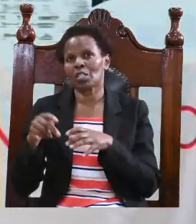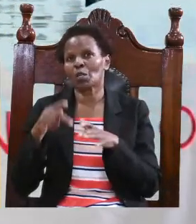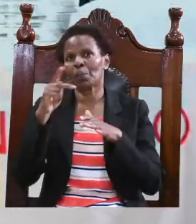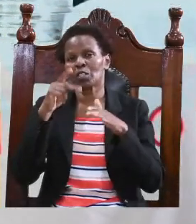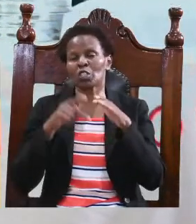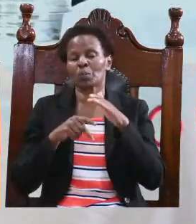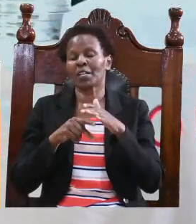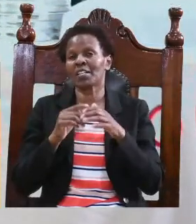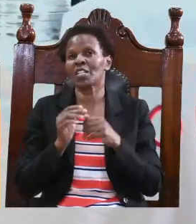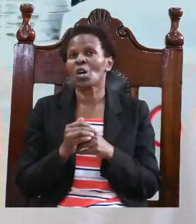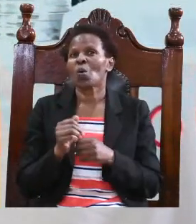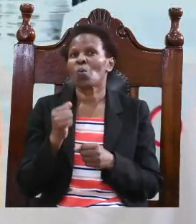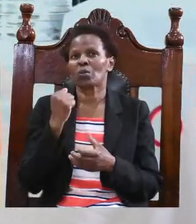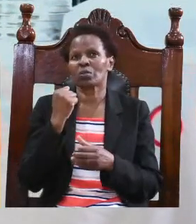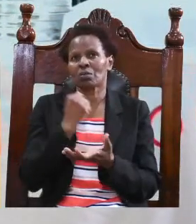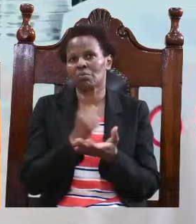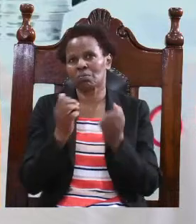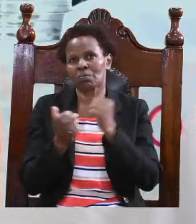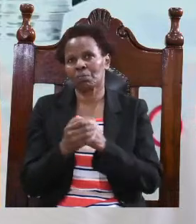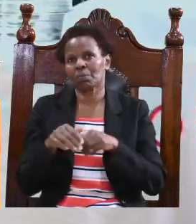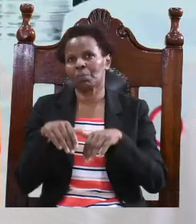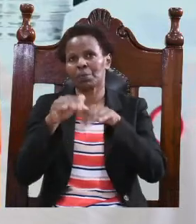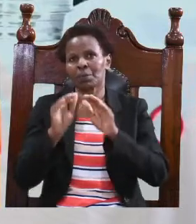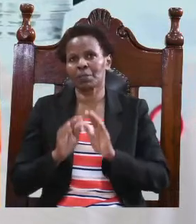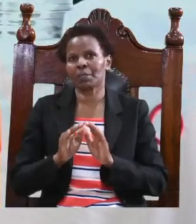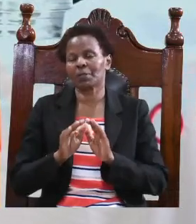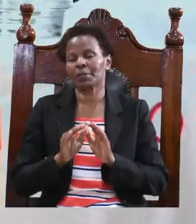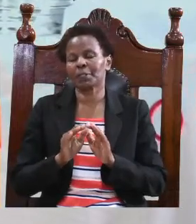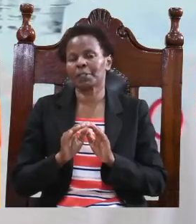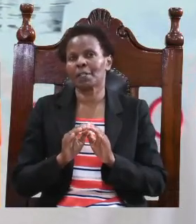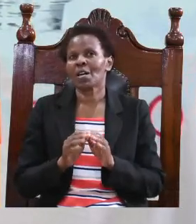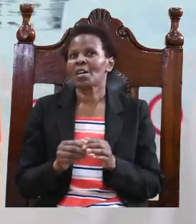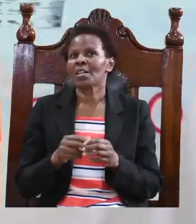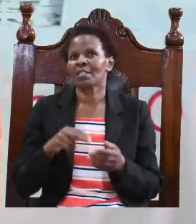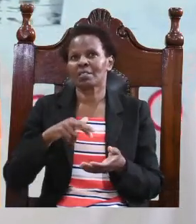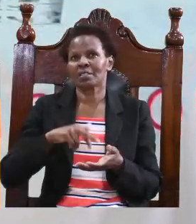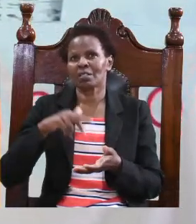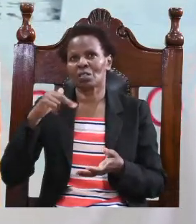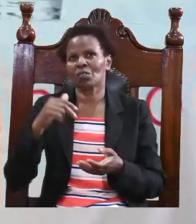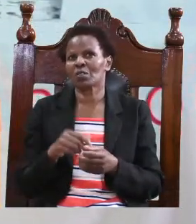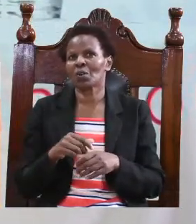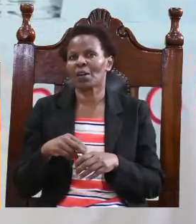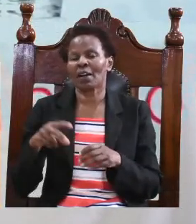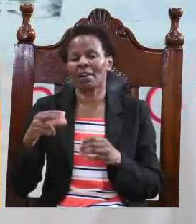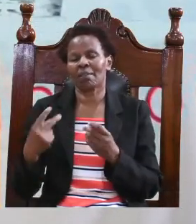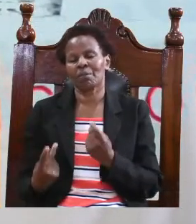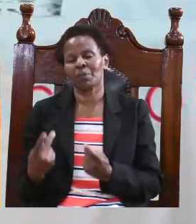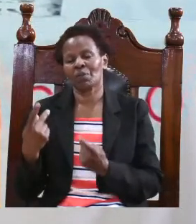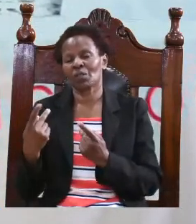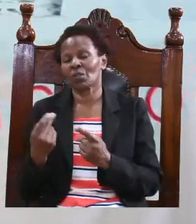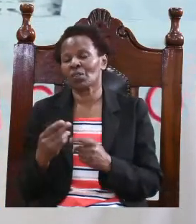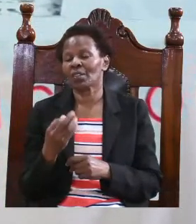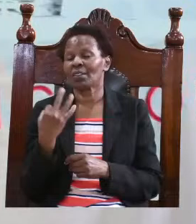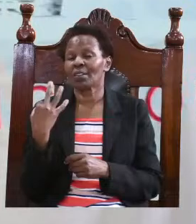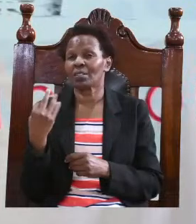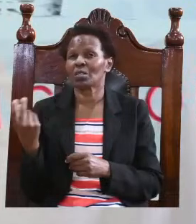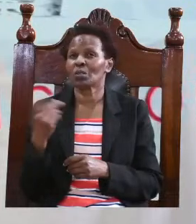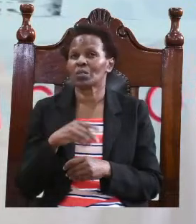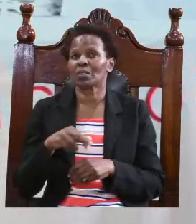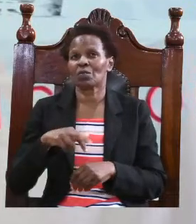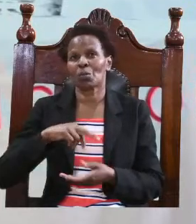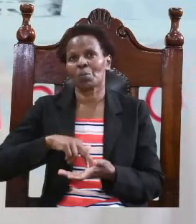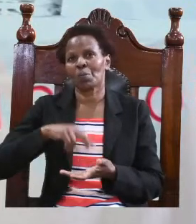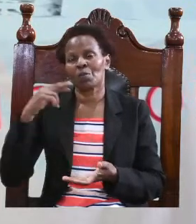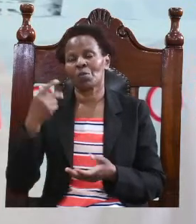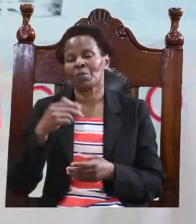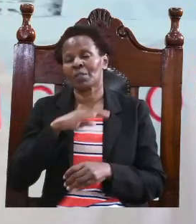suffered under Pontius Pilate, was crucified, died, and was buried. He descended into hell. On the third day he rose again from